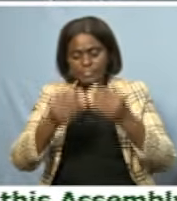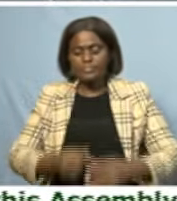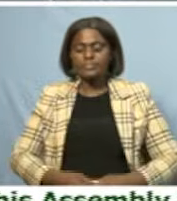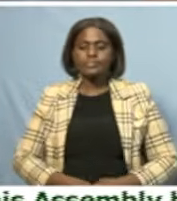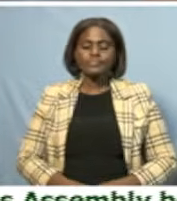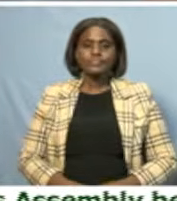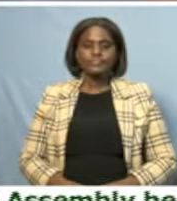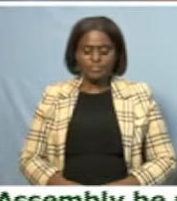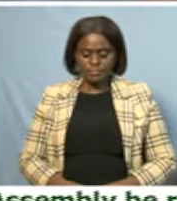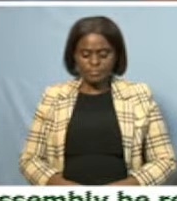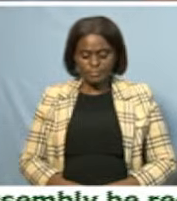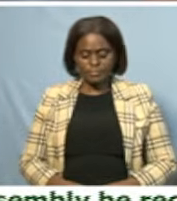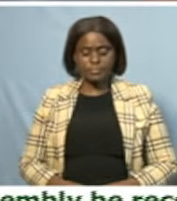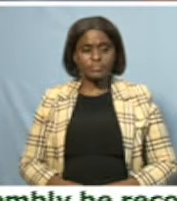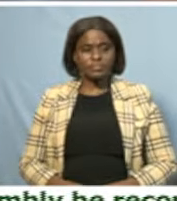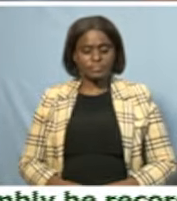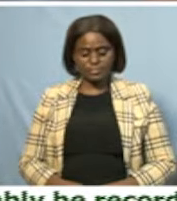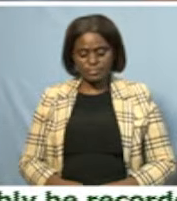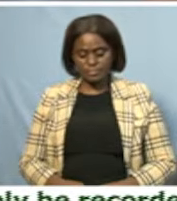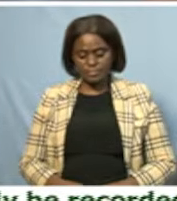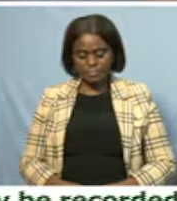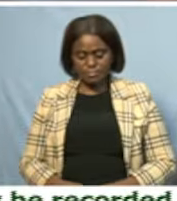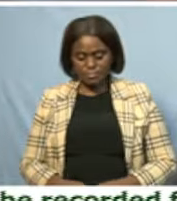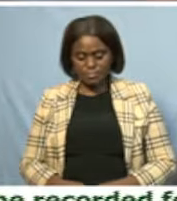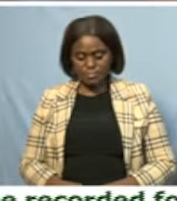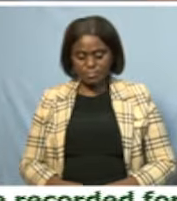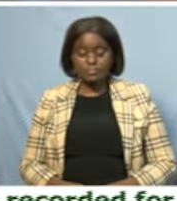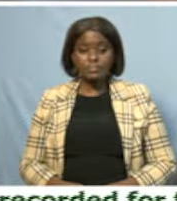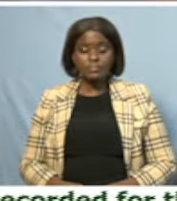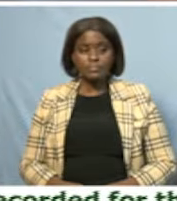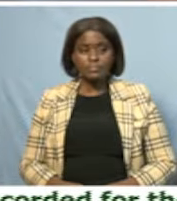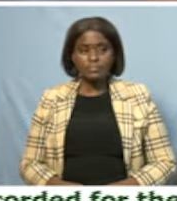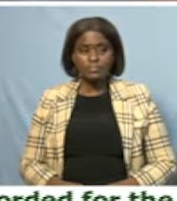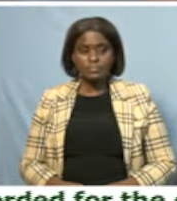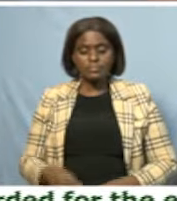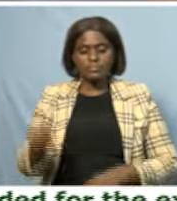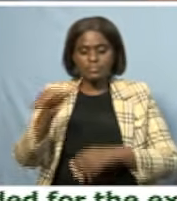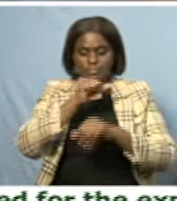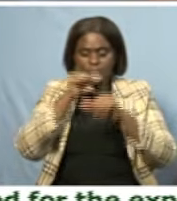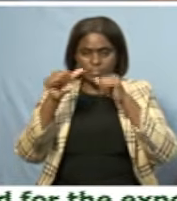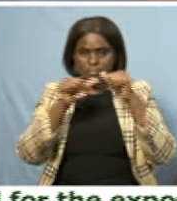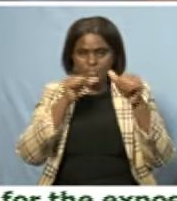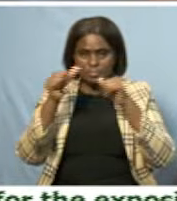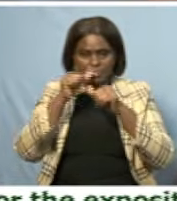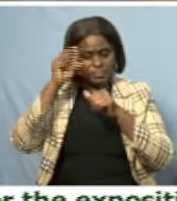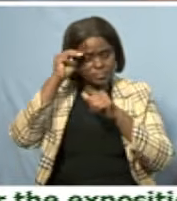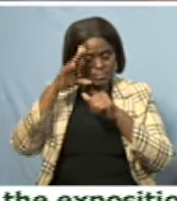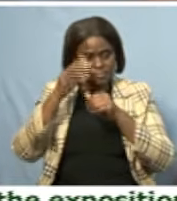you. Thank you. The Honorable Minister for Agriculture.